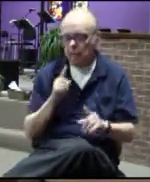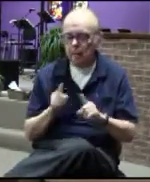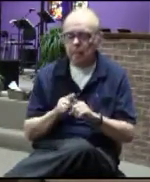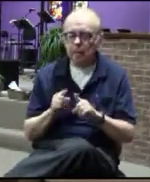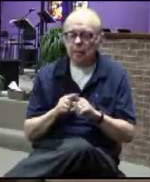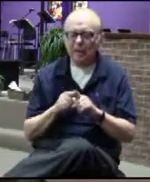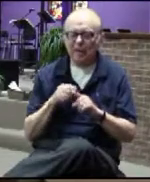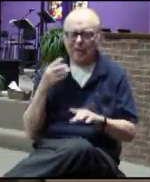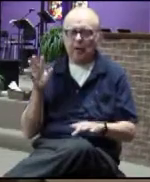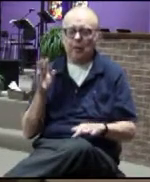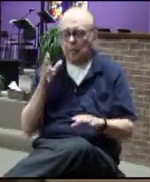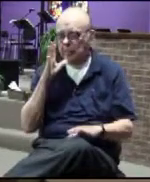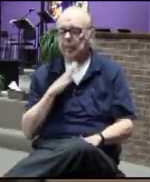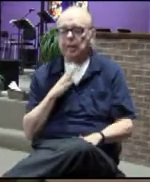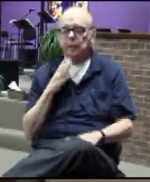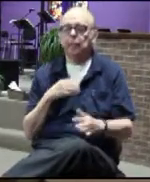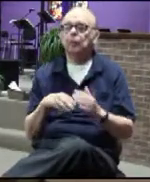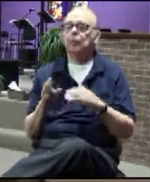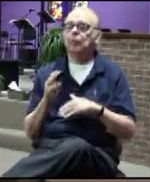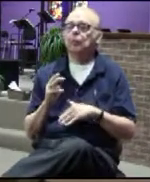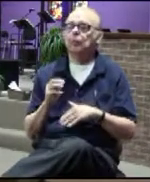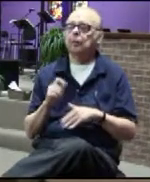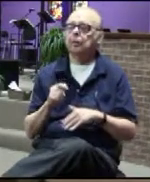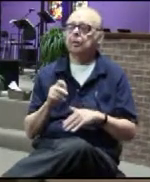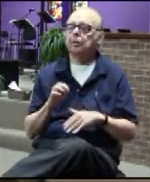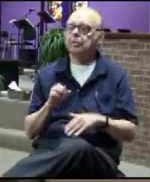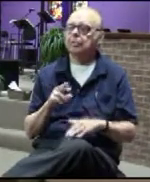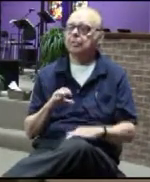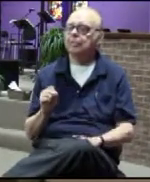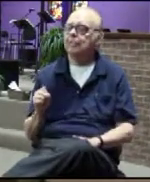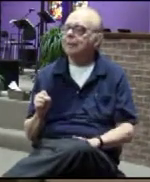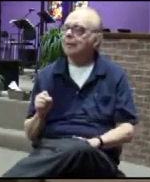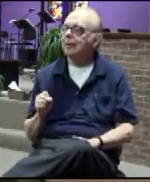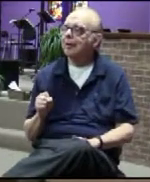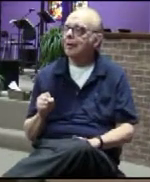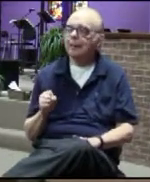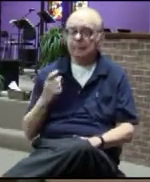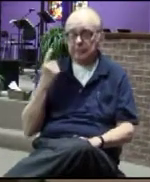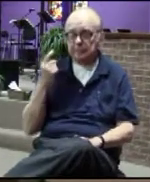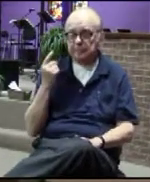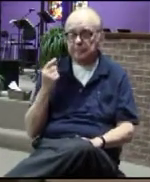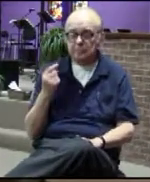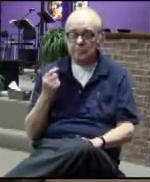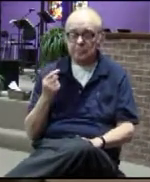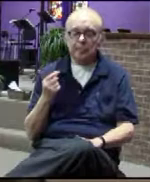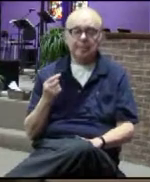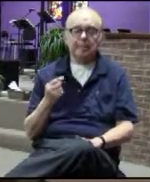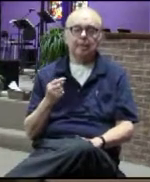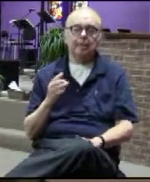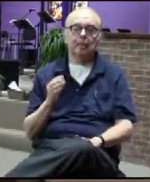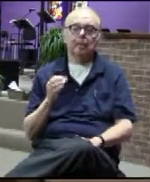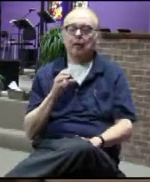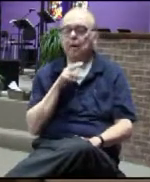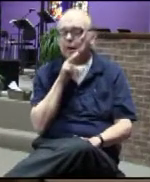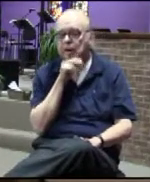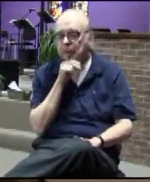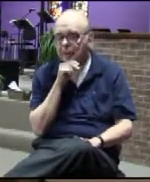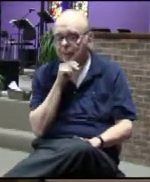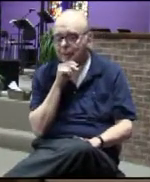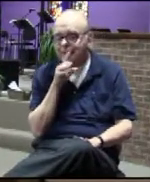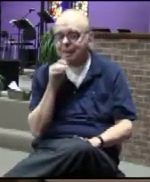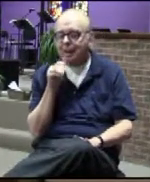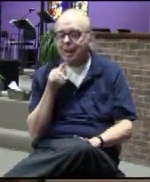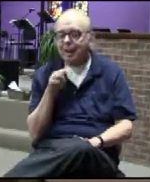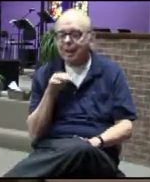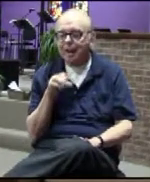wild man out in the wilderness you think duck dynasty those guys look bad honey